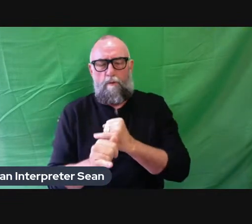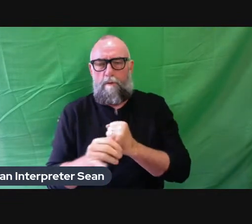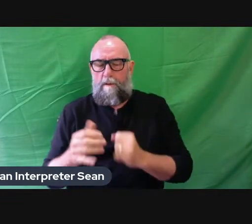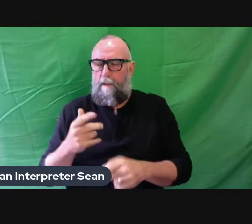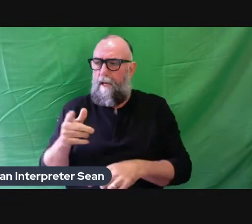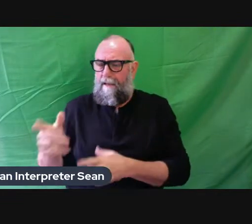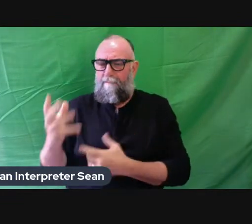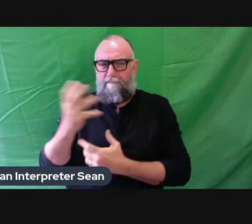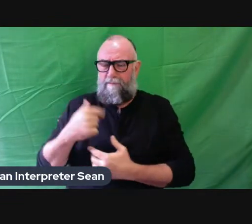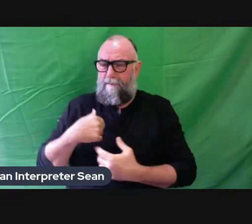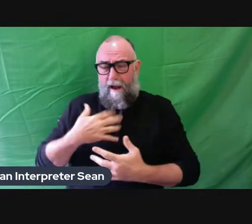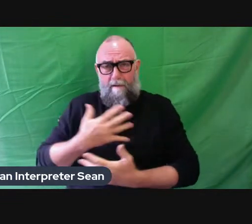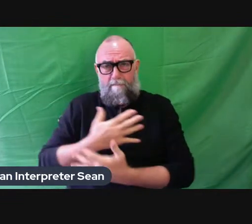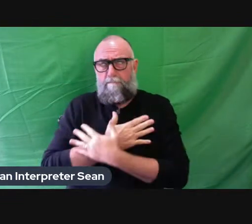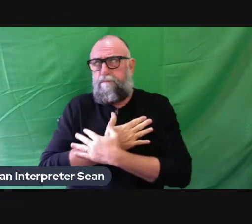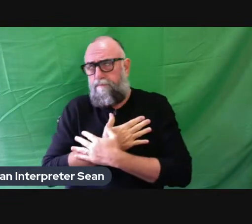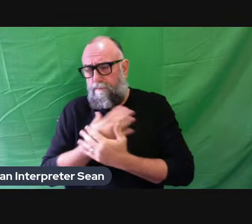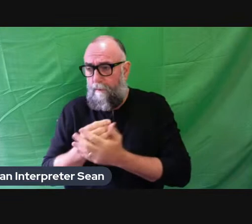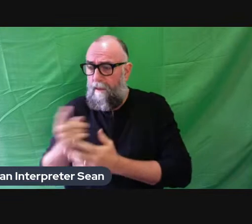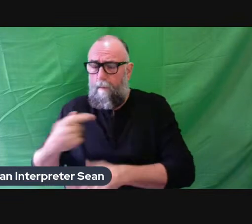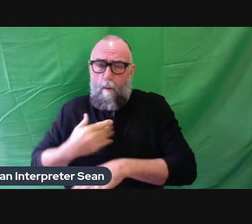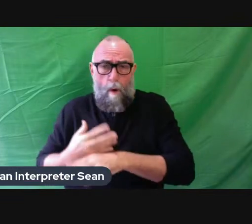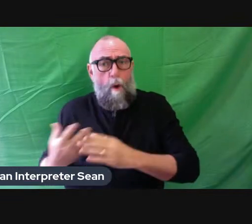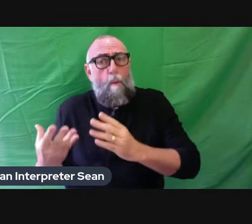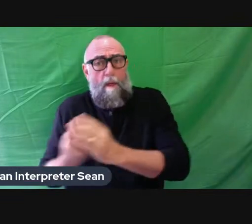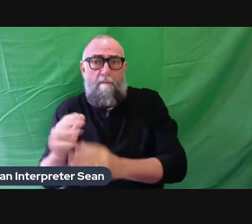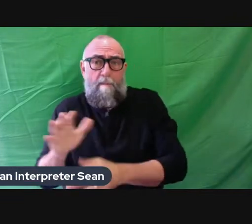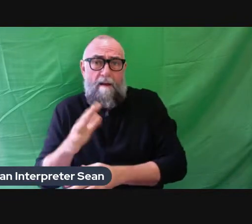over perhaps the last 15 years now.